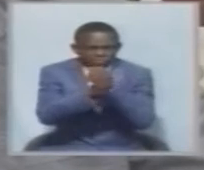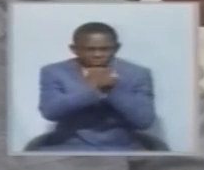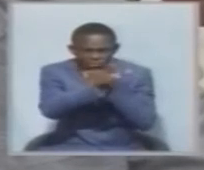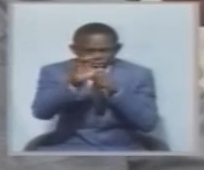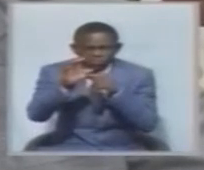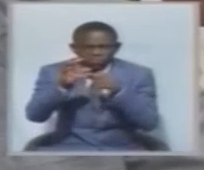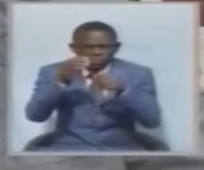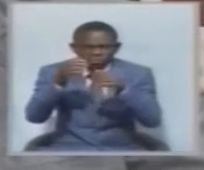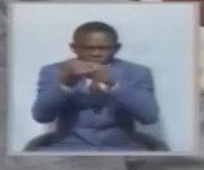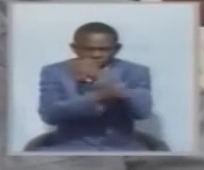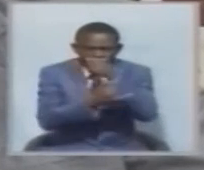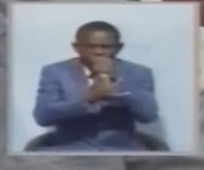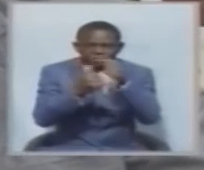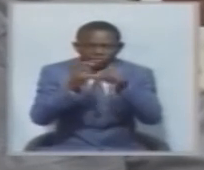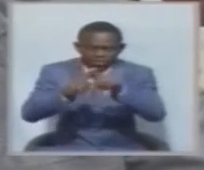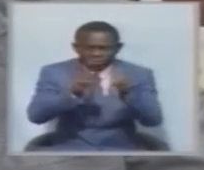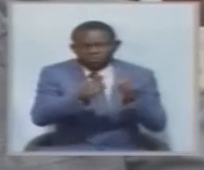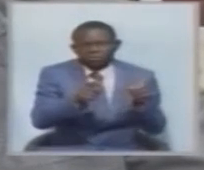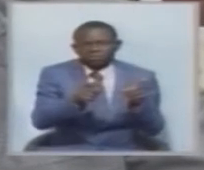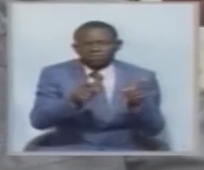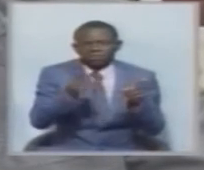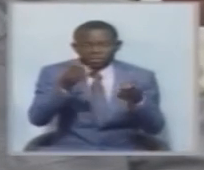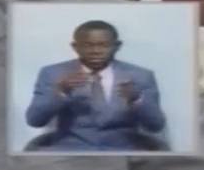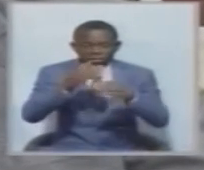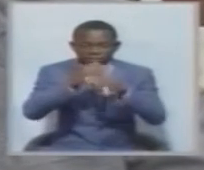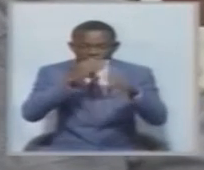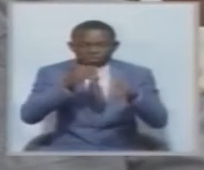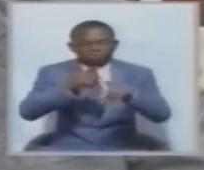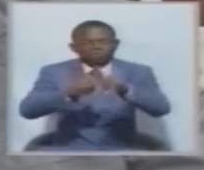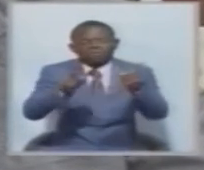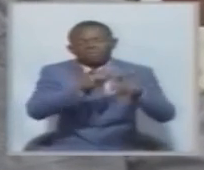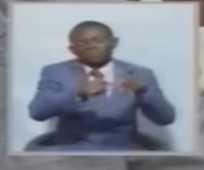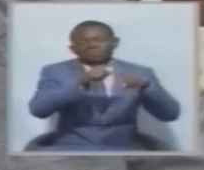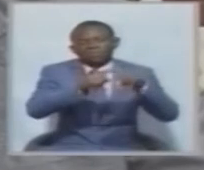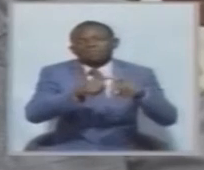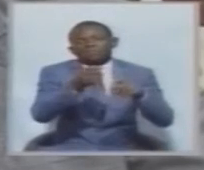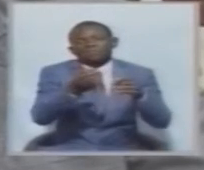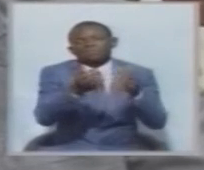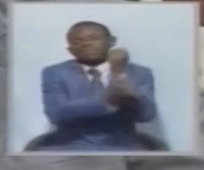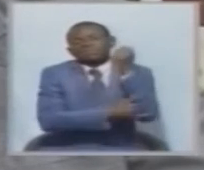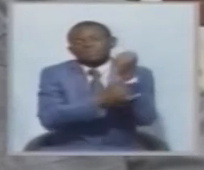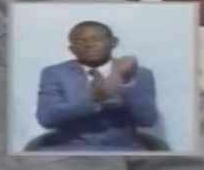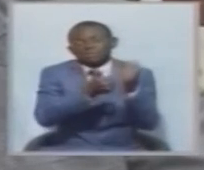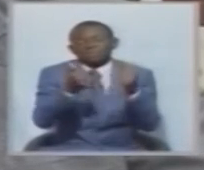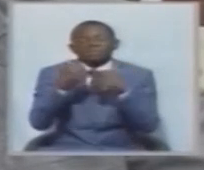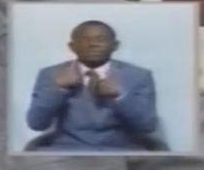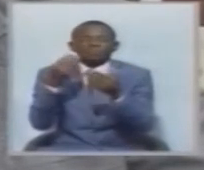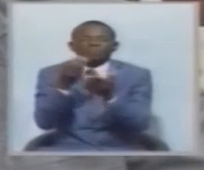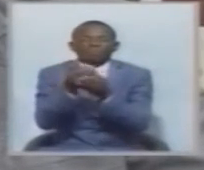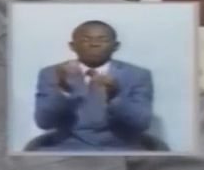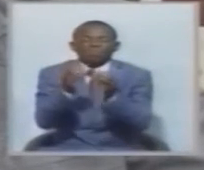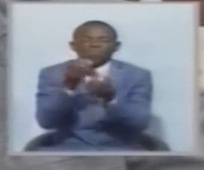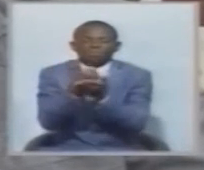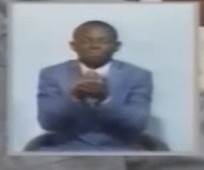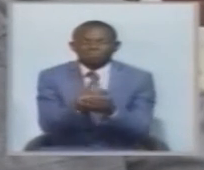will have more money on their table as opposed to the Africa Development Bank. Is it because the Africa